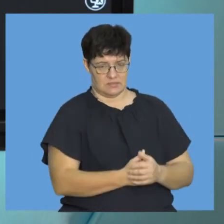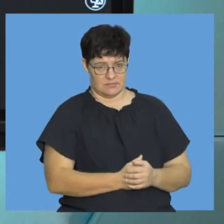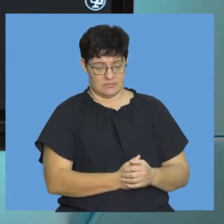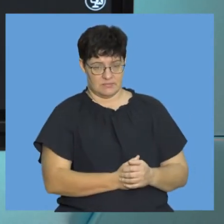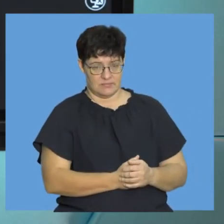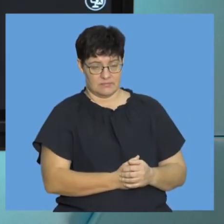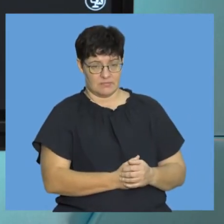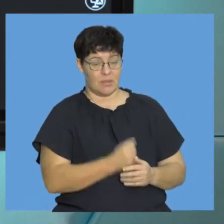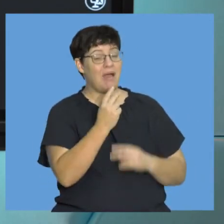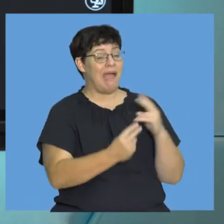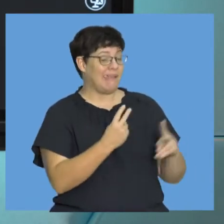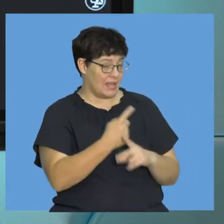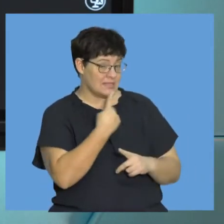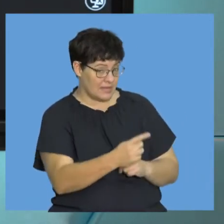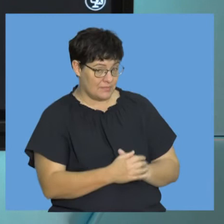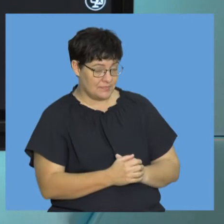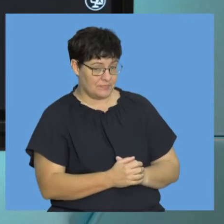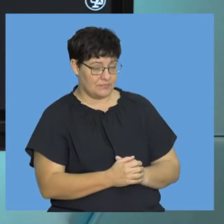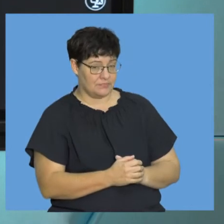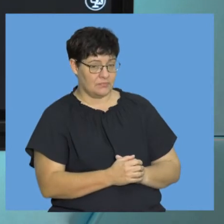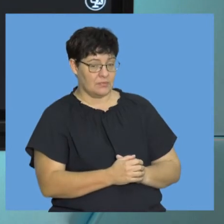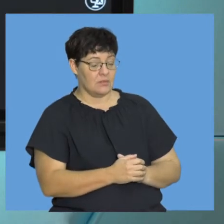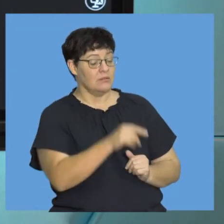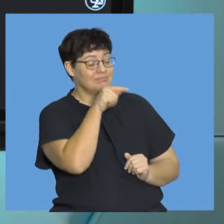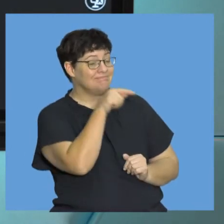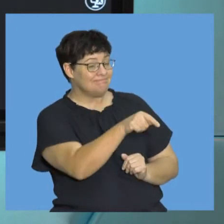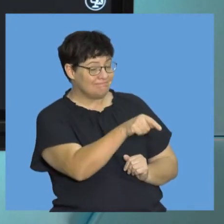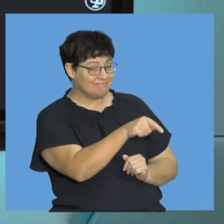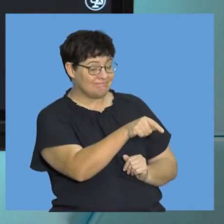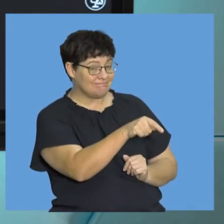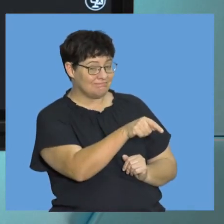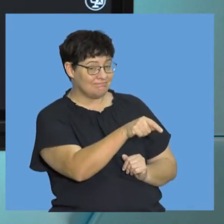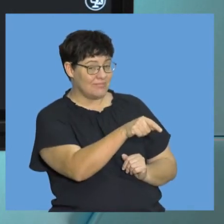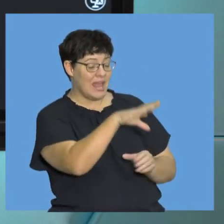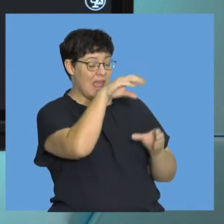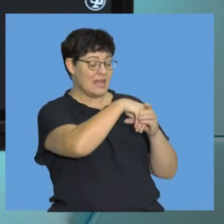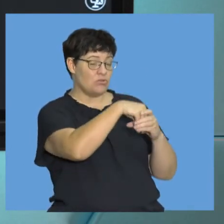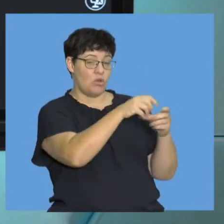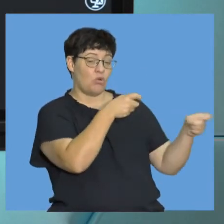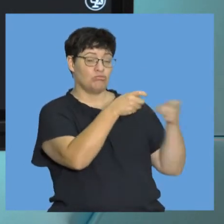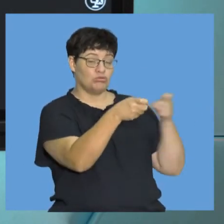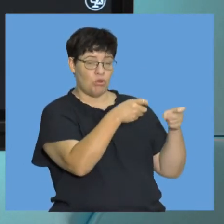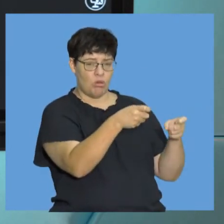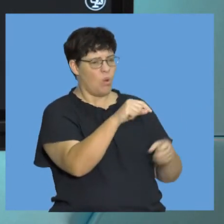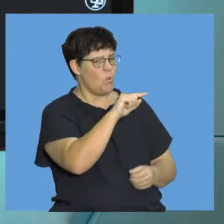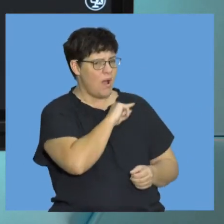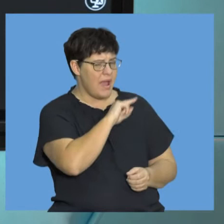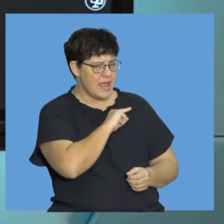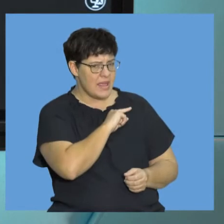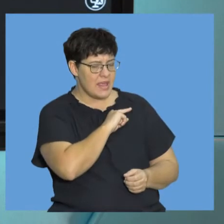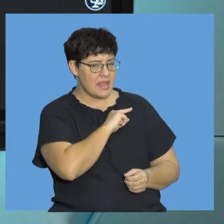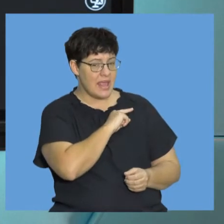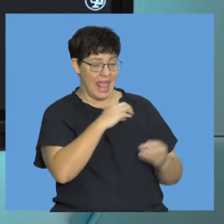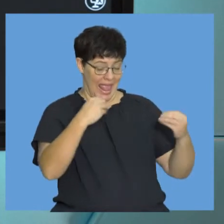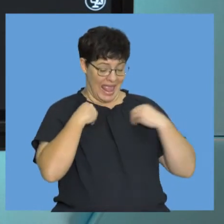I'm going to repeat that because of its importance. The purpose of internal control is